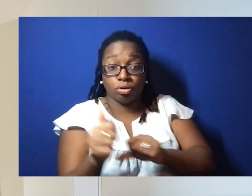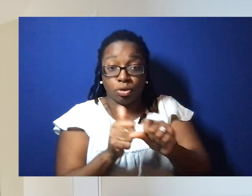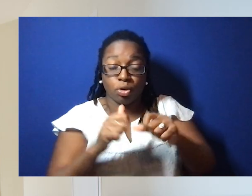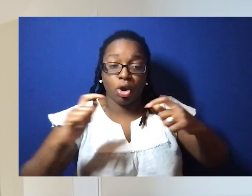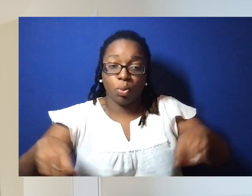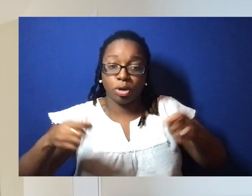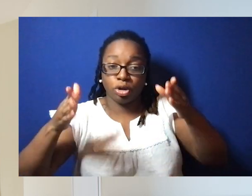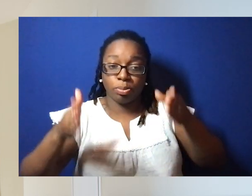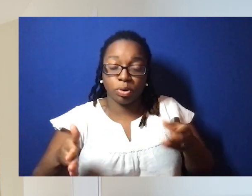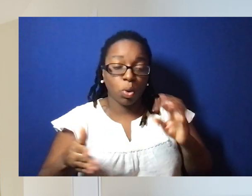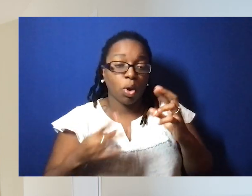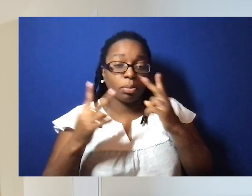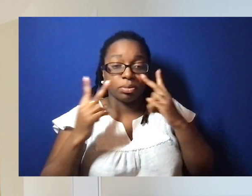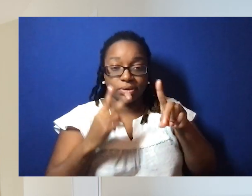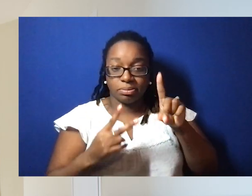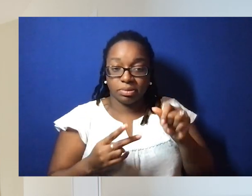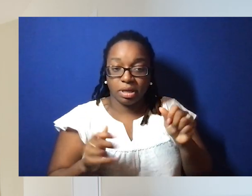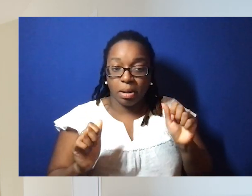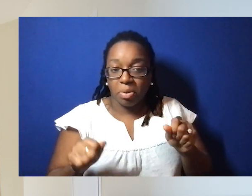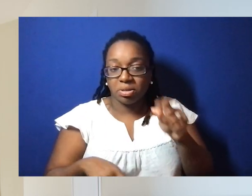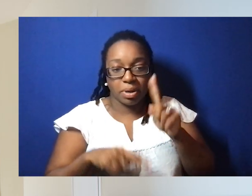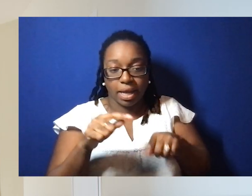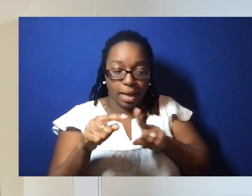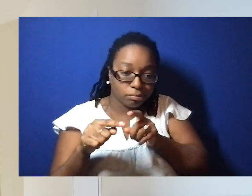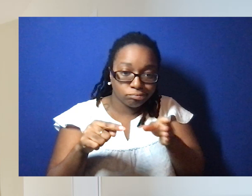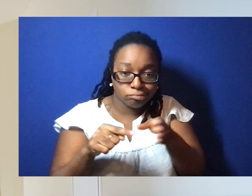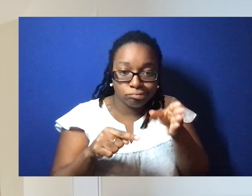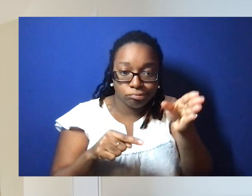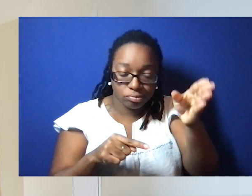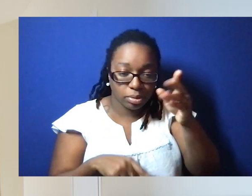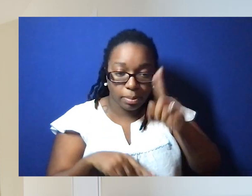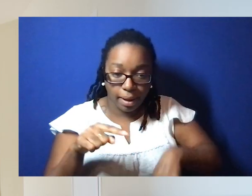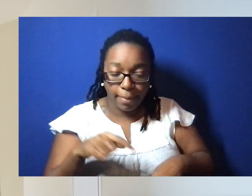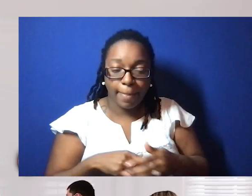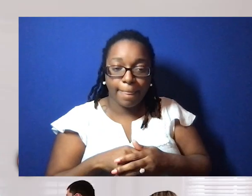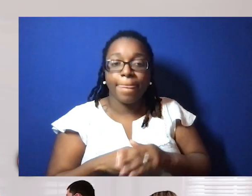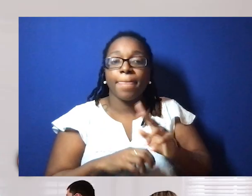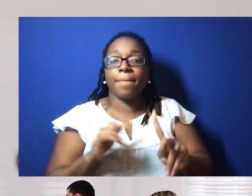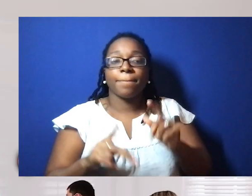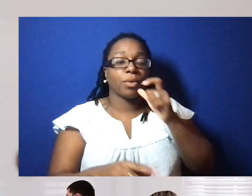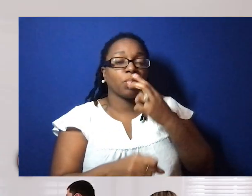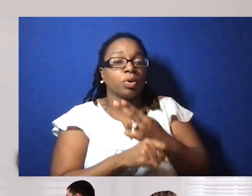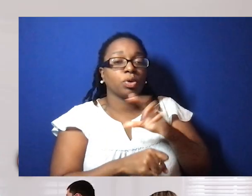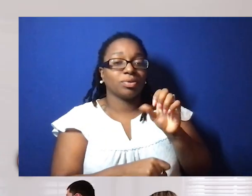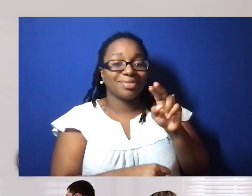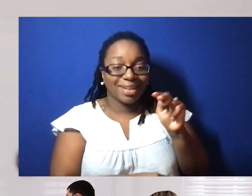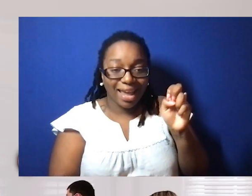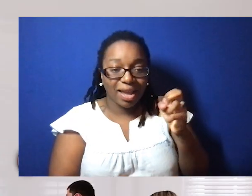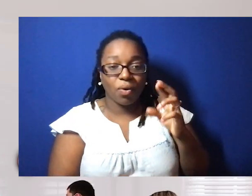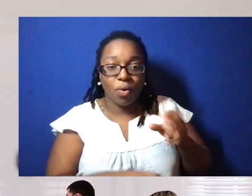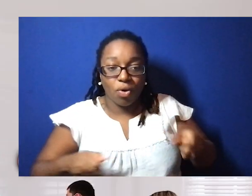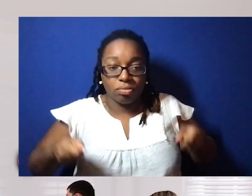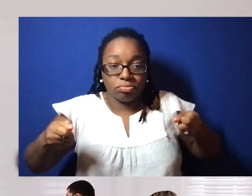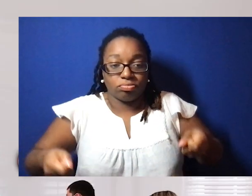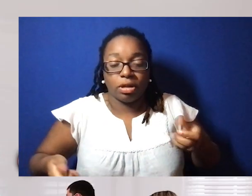a wheelchair user or person with vision disabilities may not be able to move through the space. And people who use canes and crutches